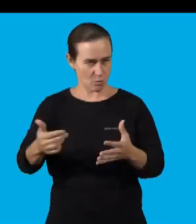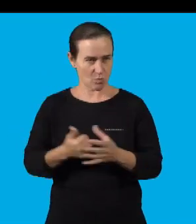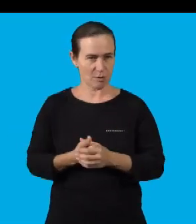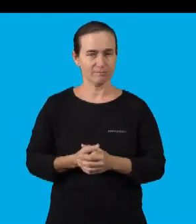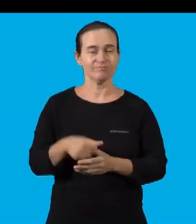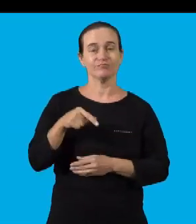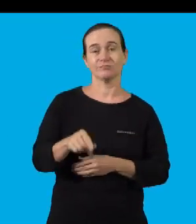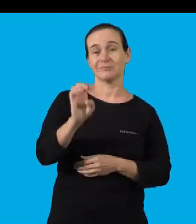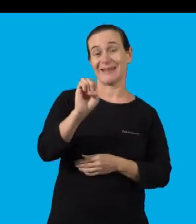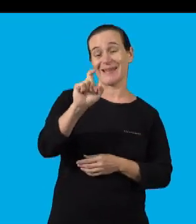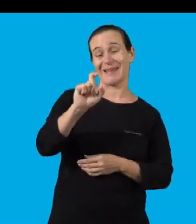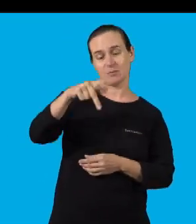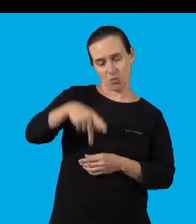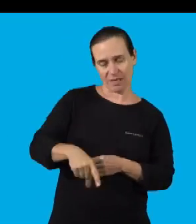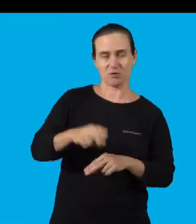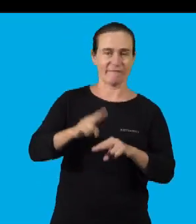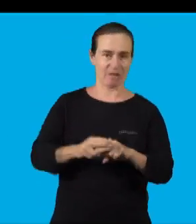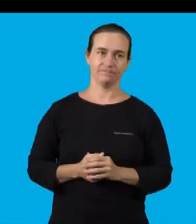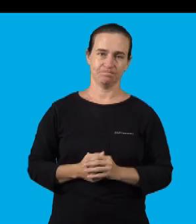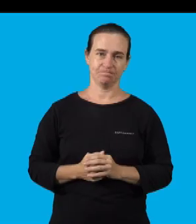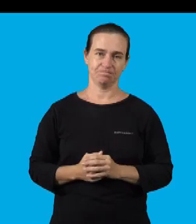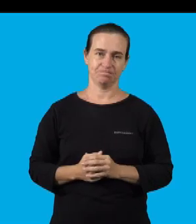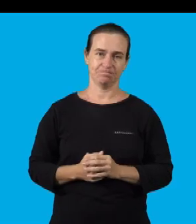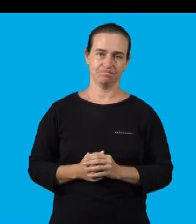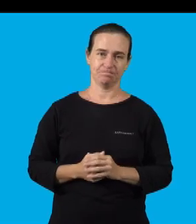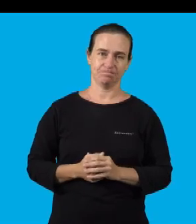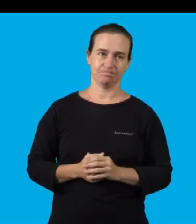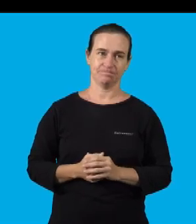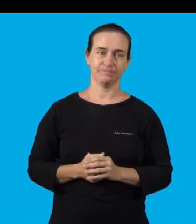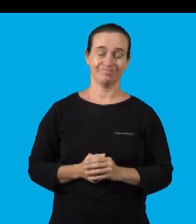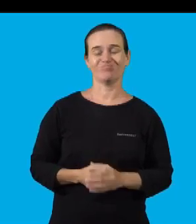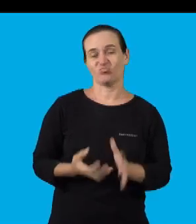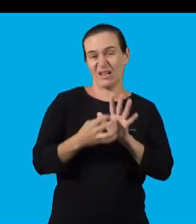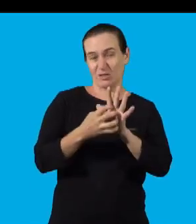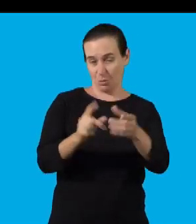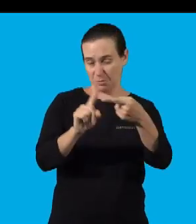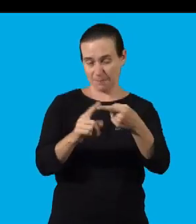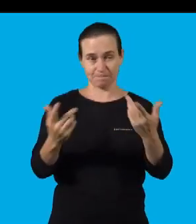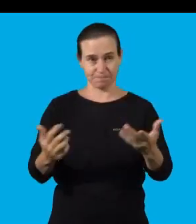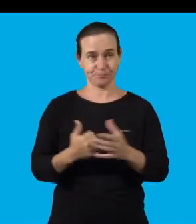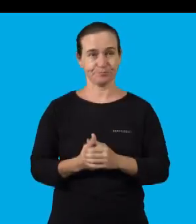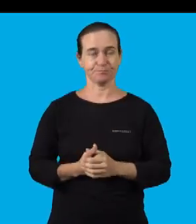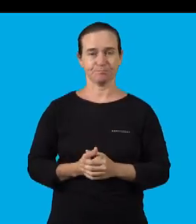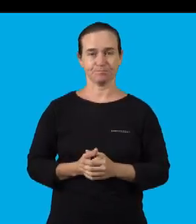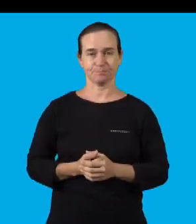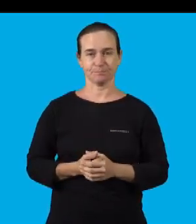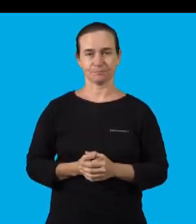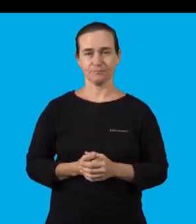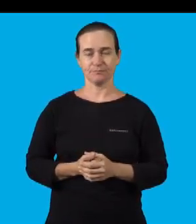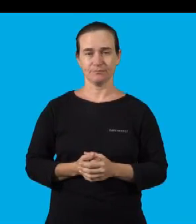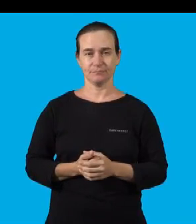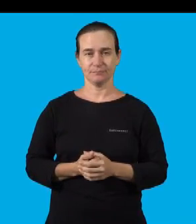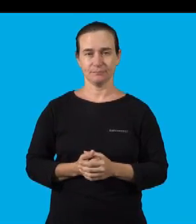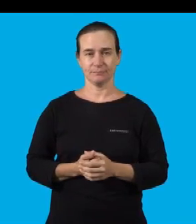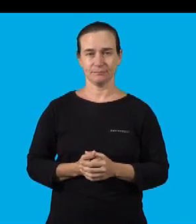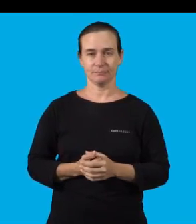concept map, and that is the exponential function. Let's look at the first example of the exponential